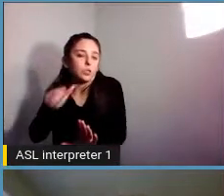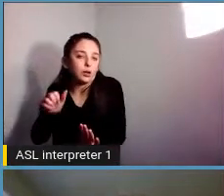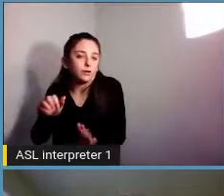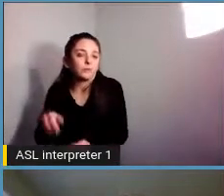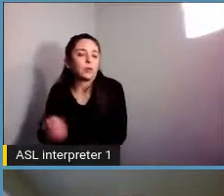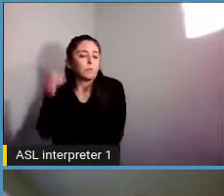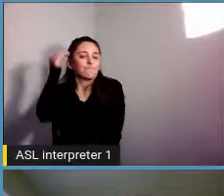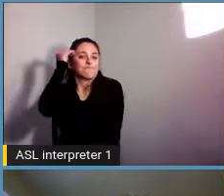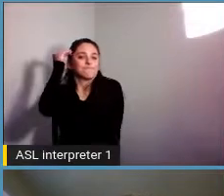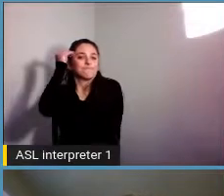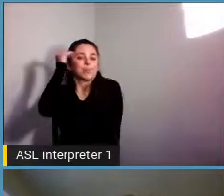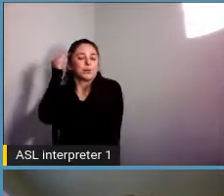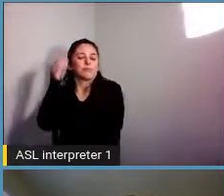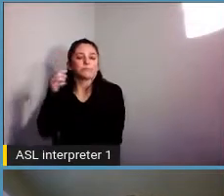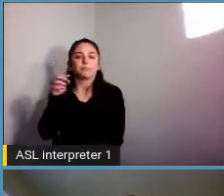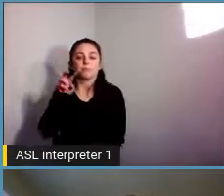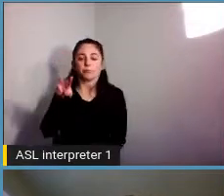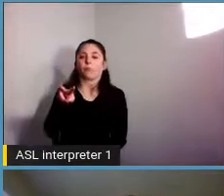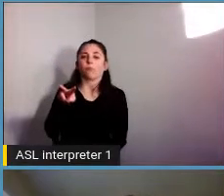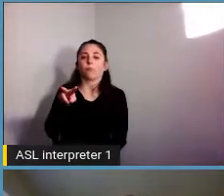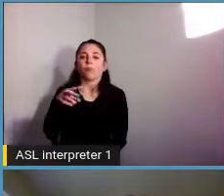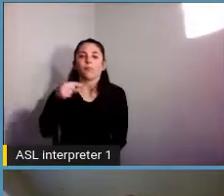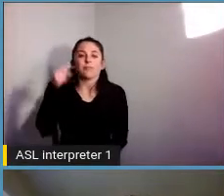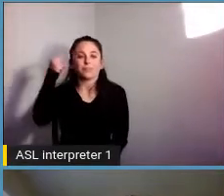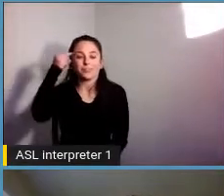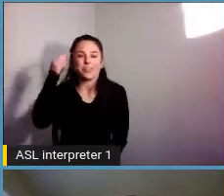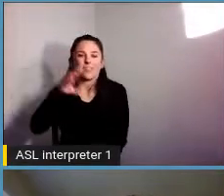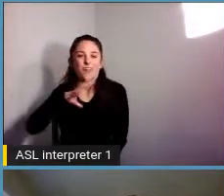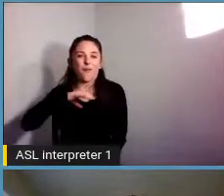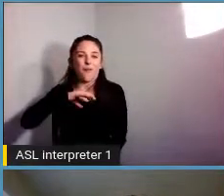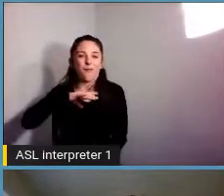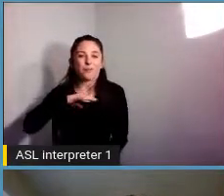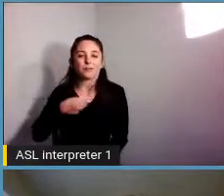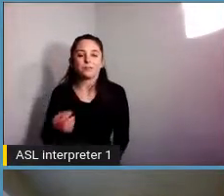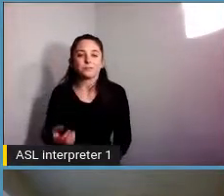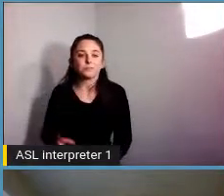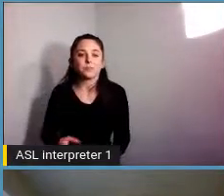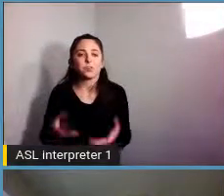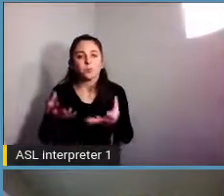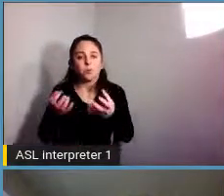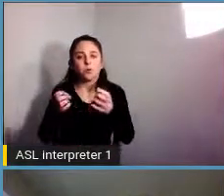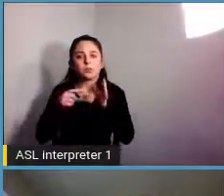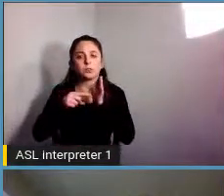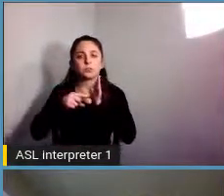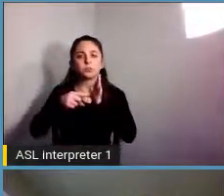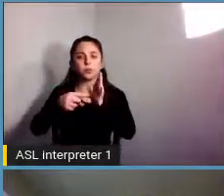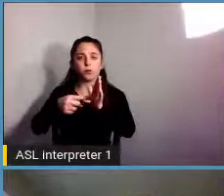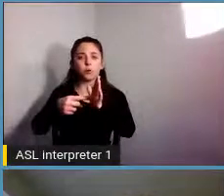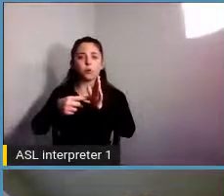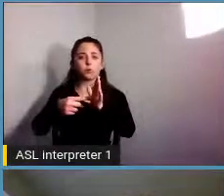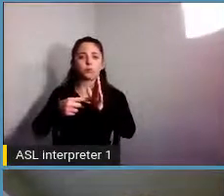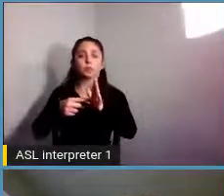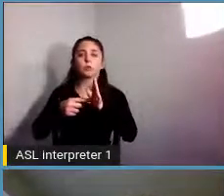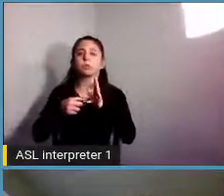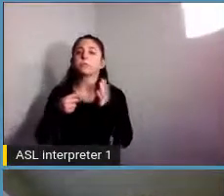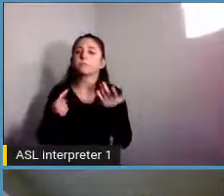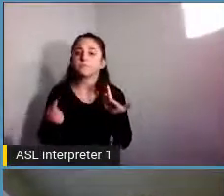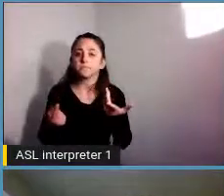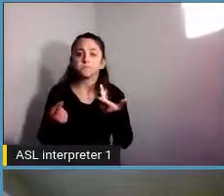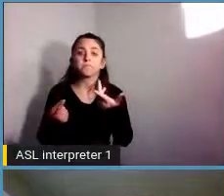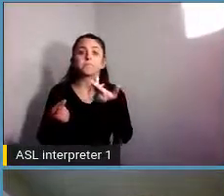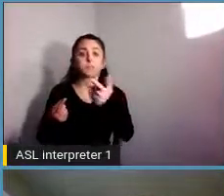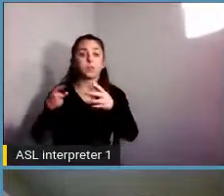very cool because it's the first of its kind as far as we know. I want to show you this model. This is the model